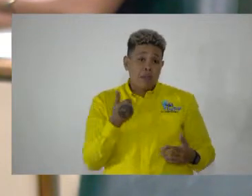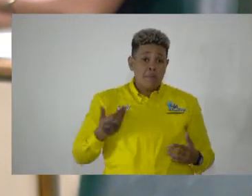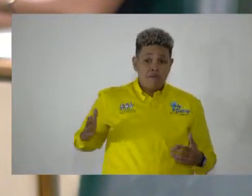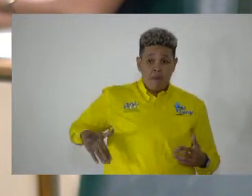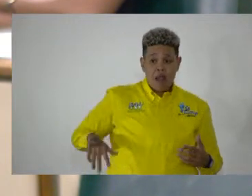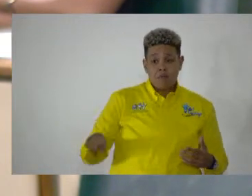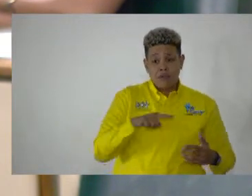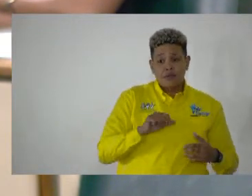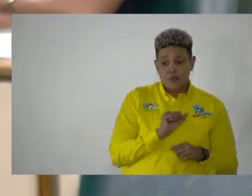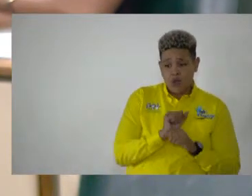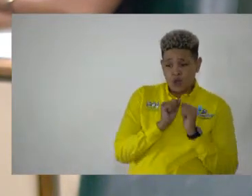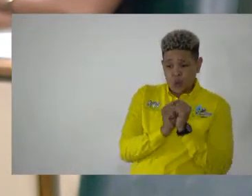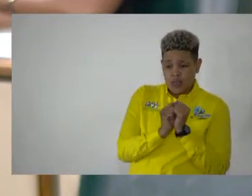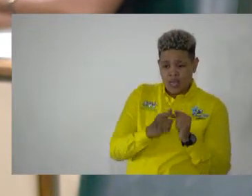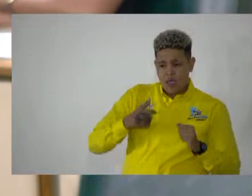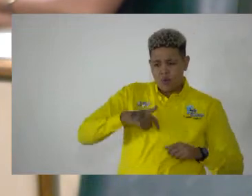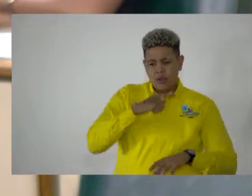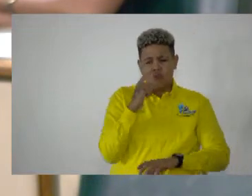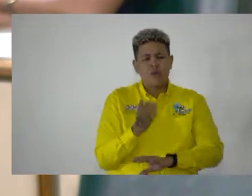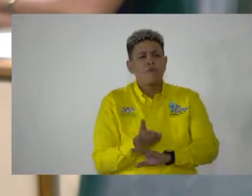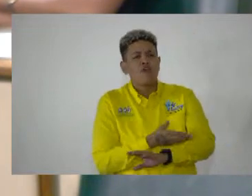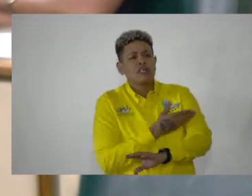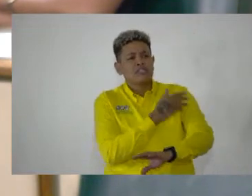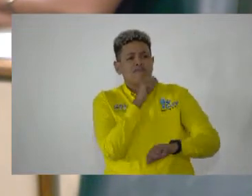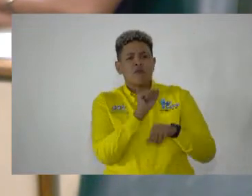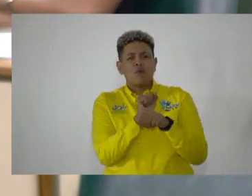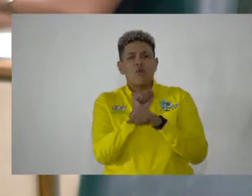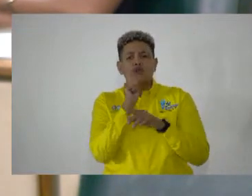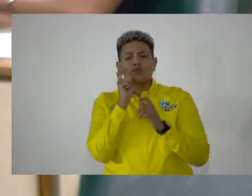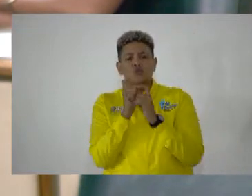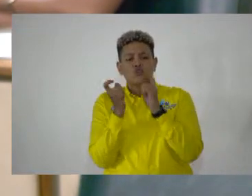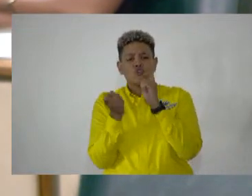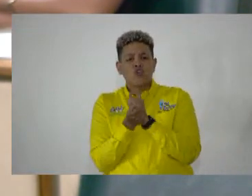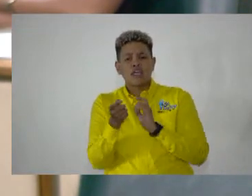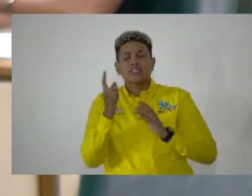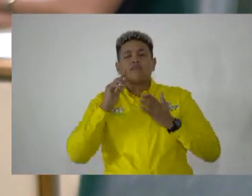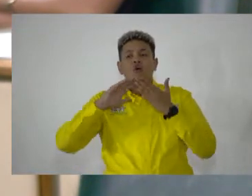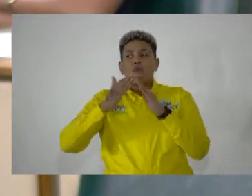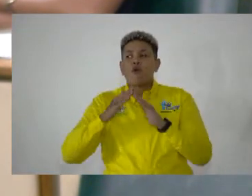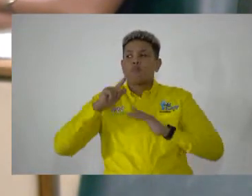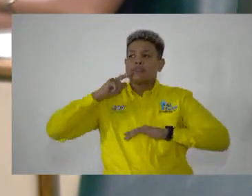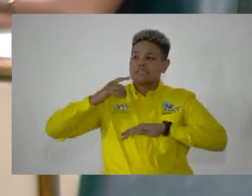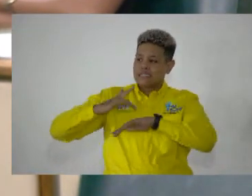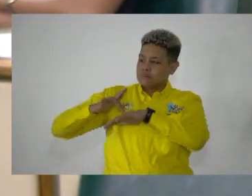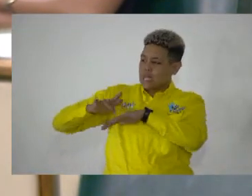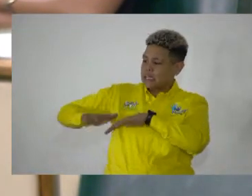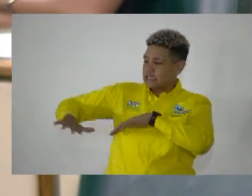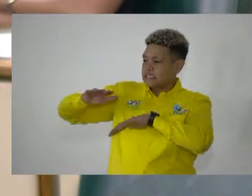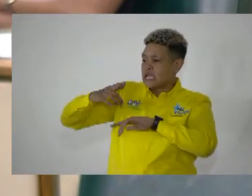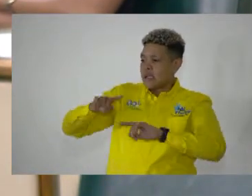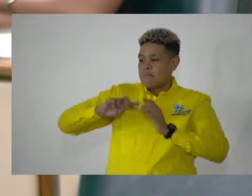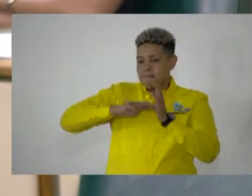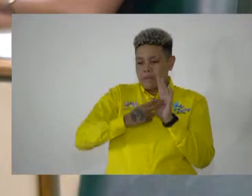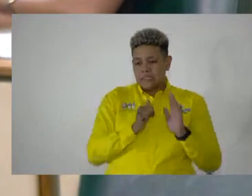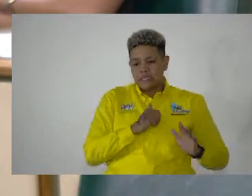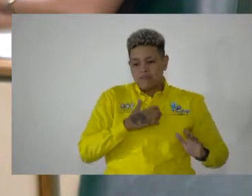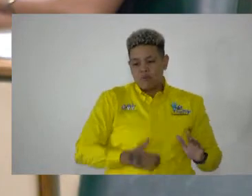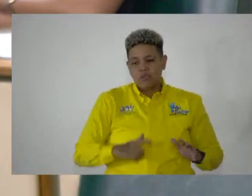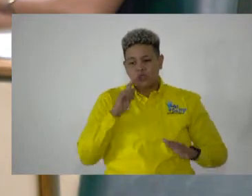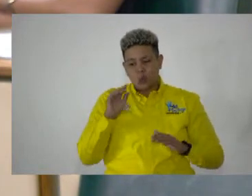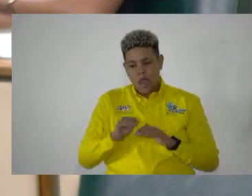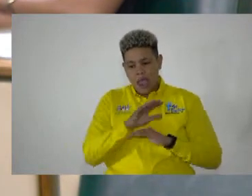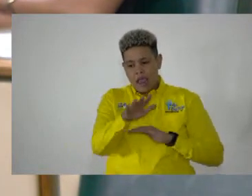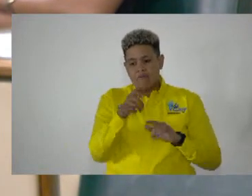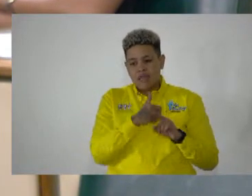Parliament as we progressively work to transform urban spaces. Therefore, I wish to